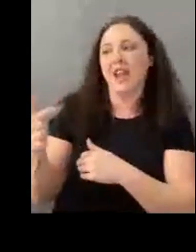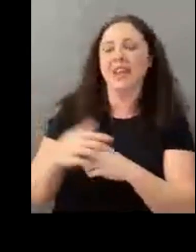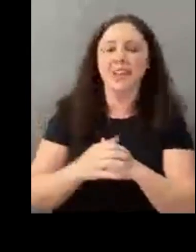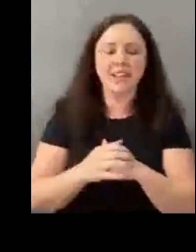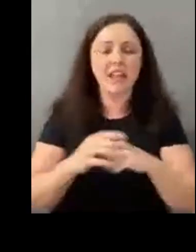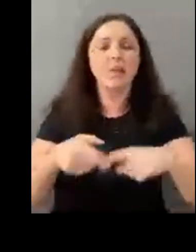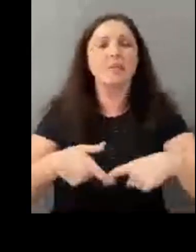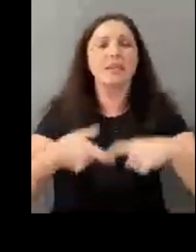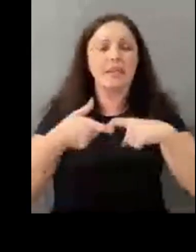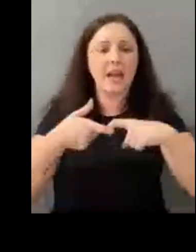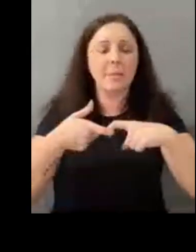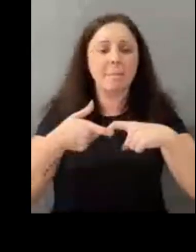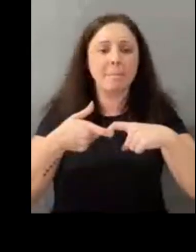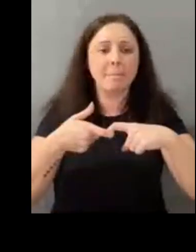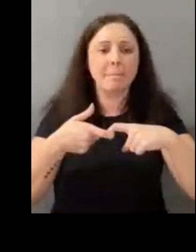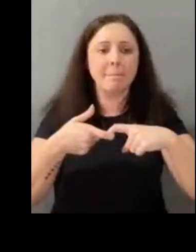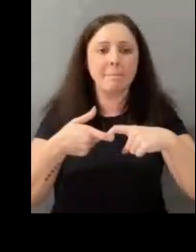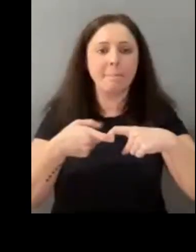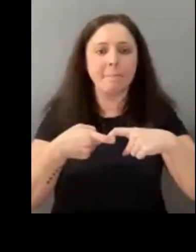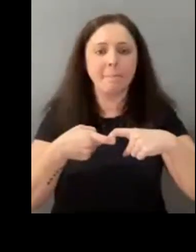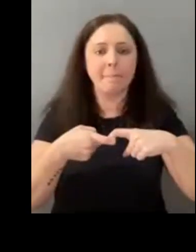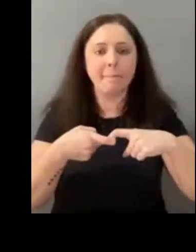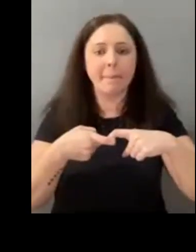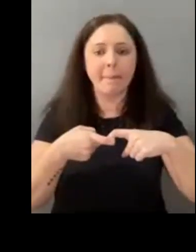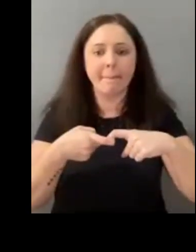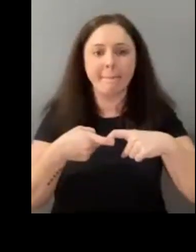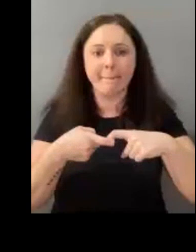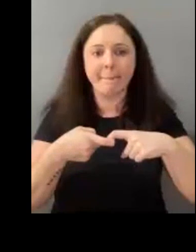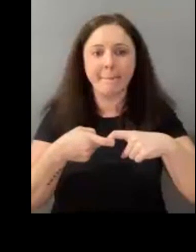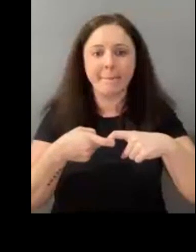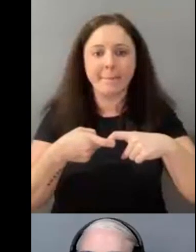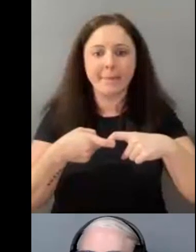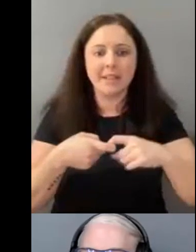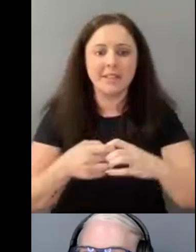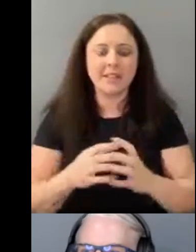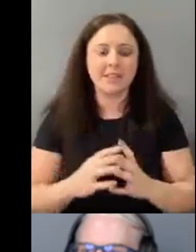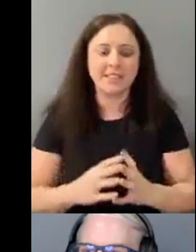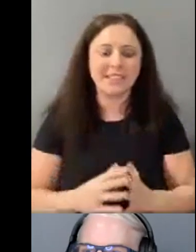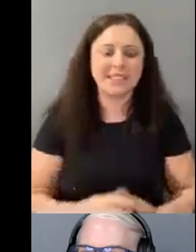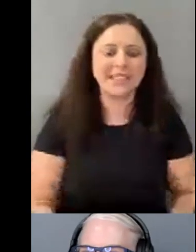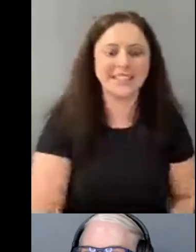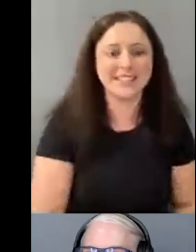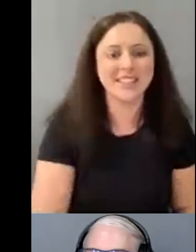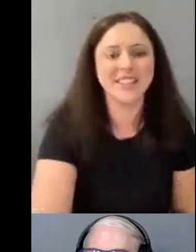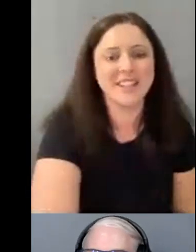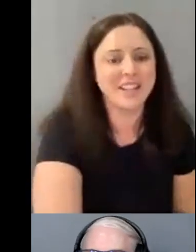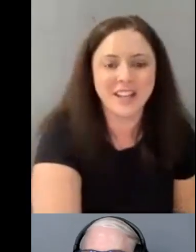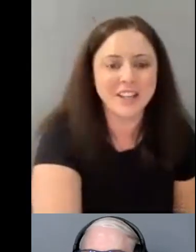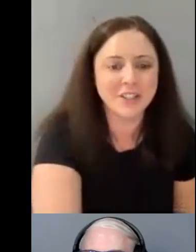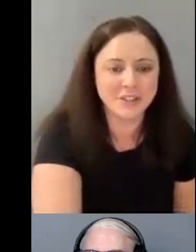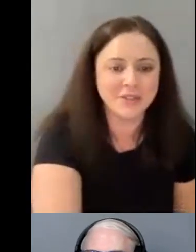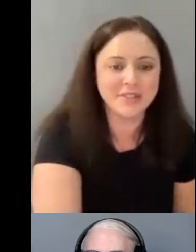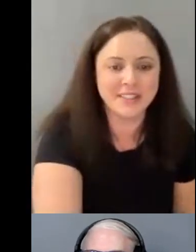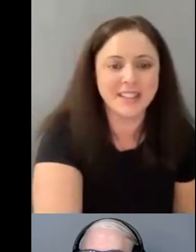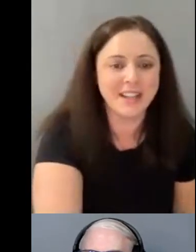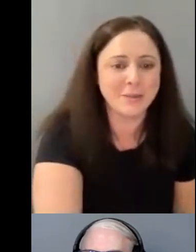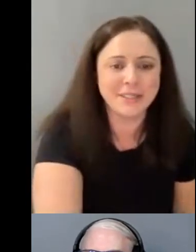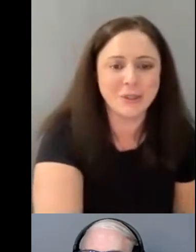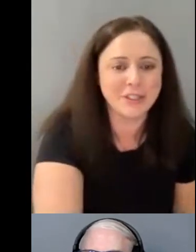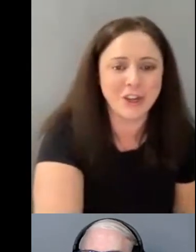for a second. Whitney is becoming pixelated again. I'm going to ask that Daniel pick back up. I'm back here. Can you see me Thank okay?